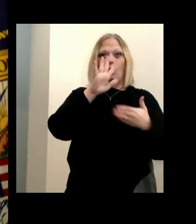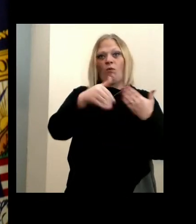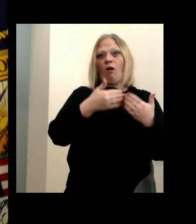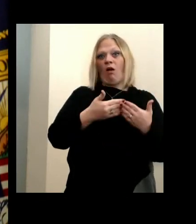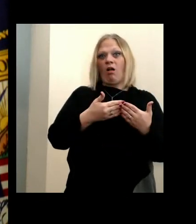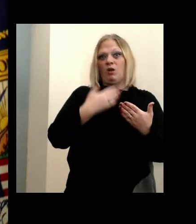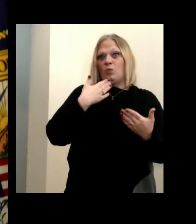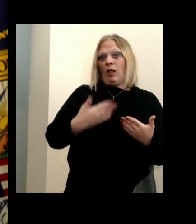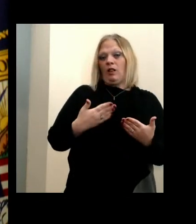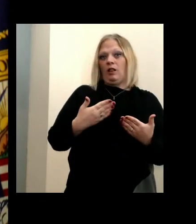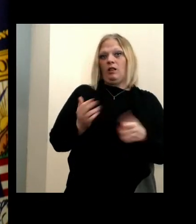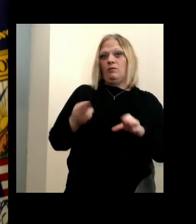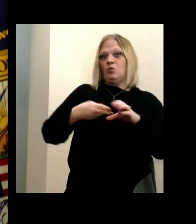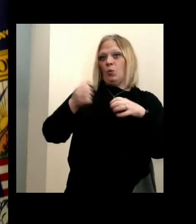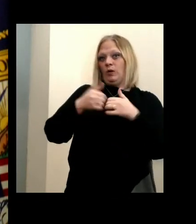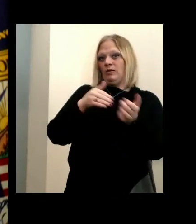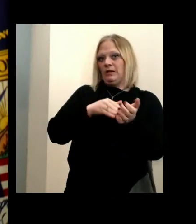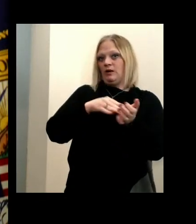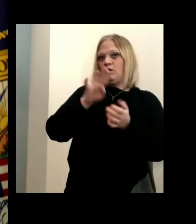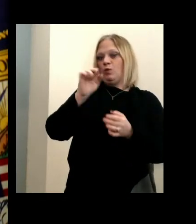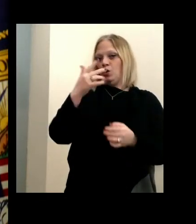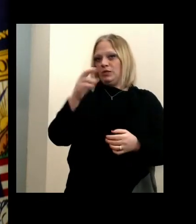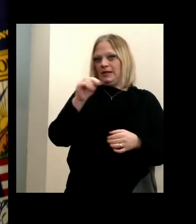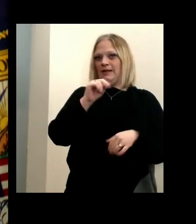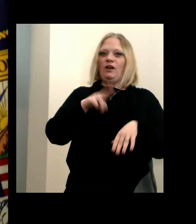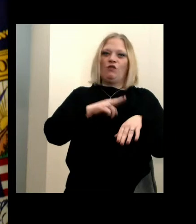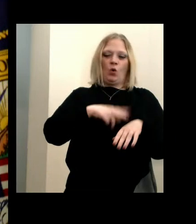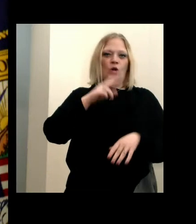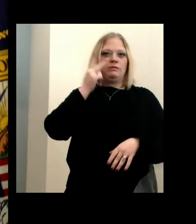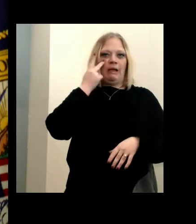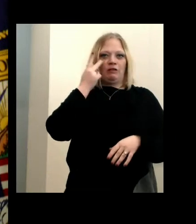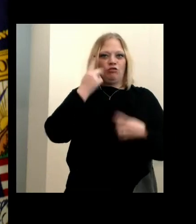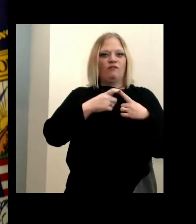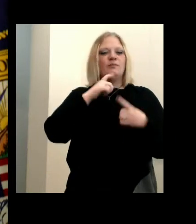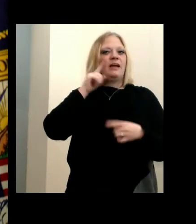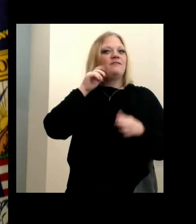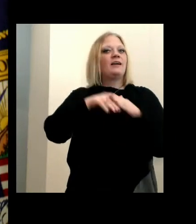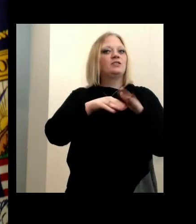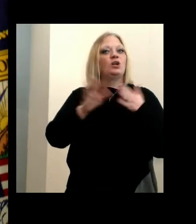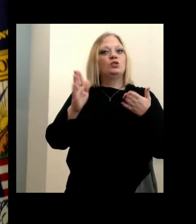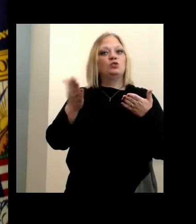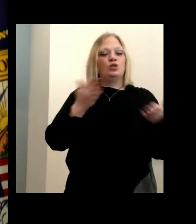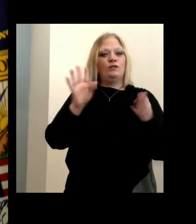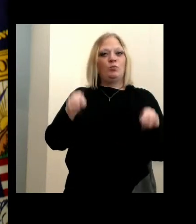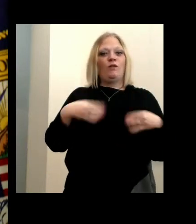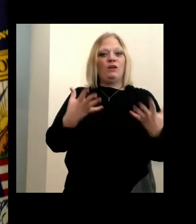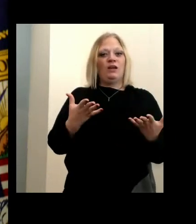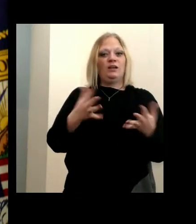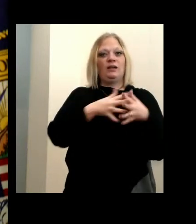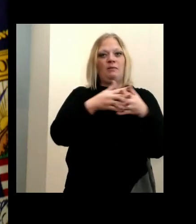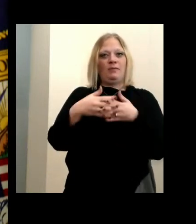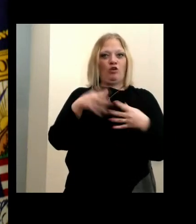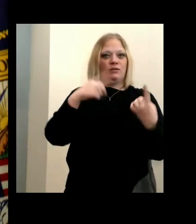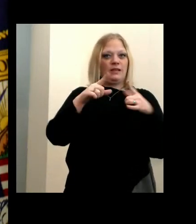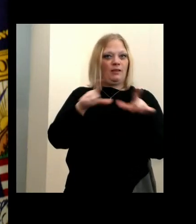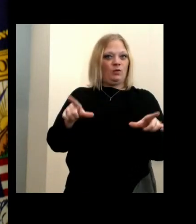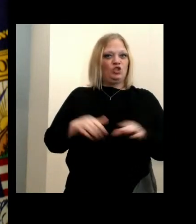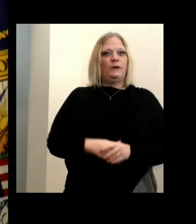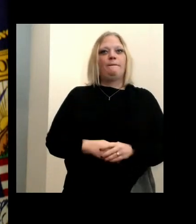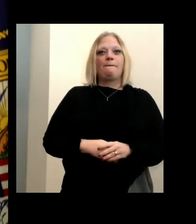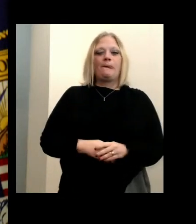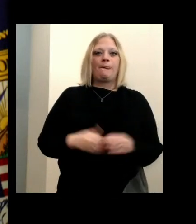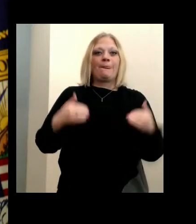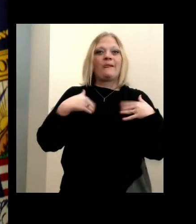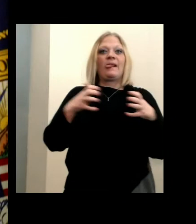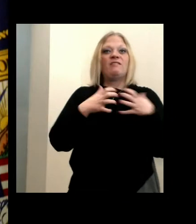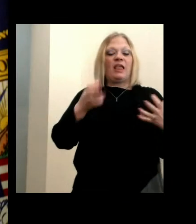by Dr. Gail Burstein and of course Kendra Schmidt from Deaf Access Services, who will be providing the American Sign Language. We have a lot of data